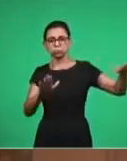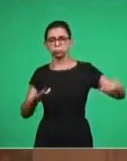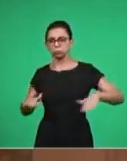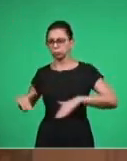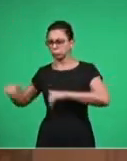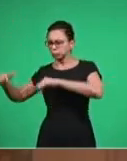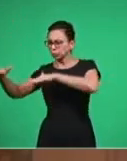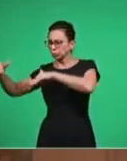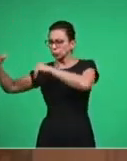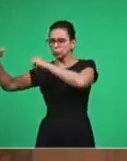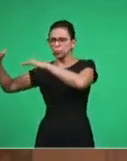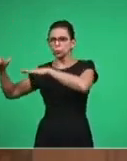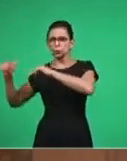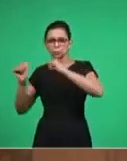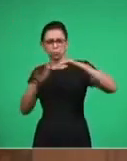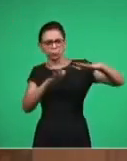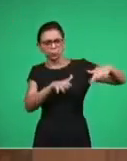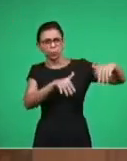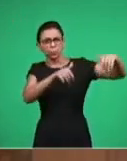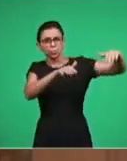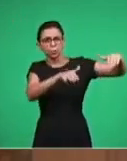they were angels.